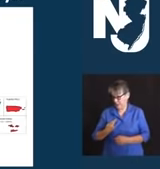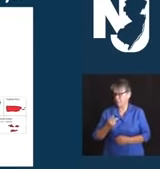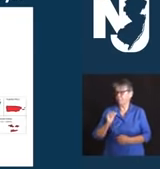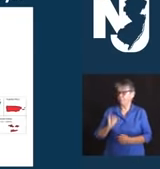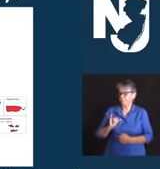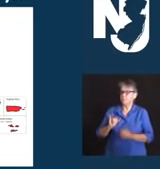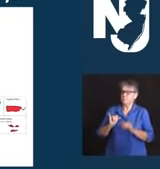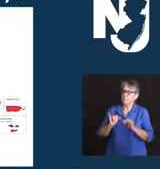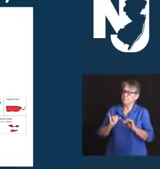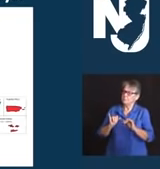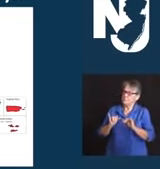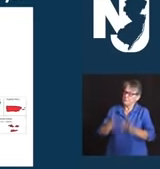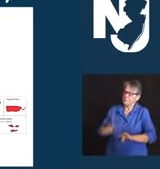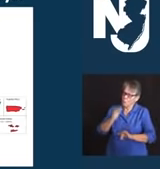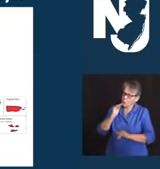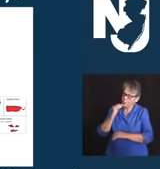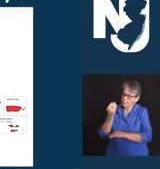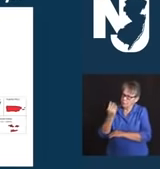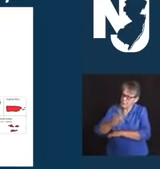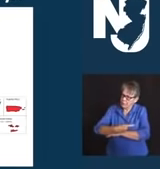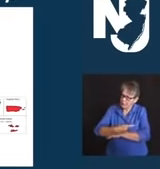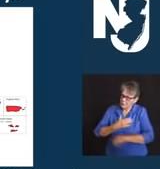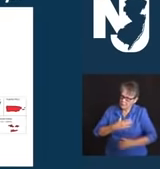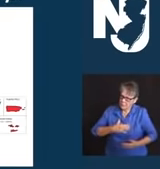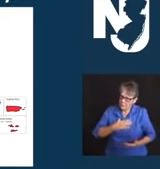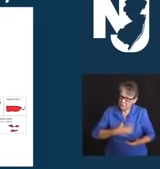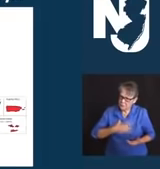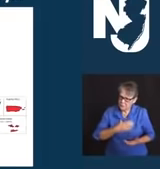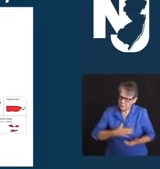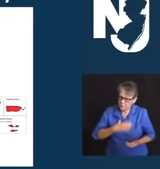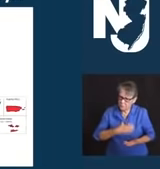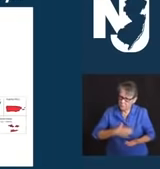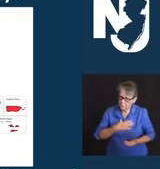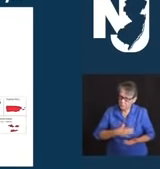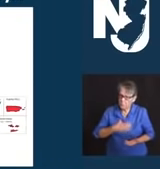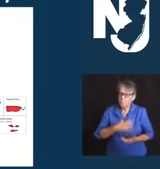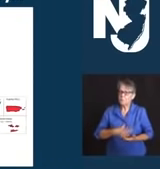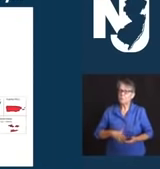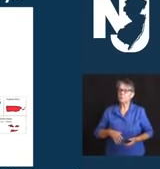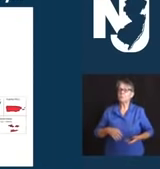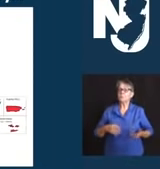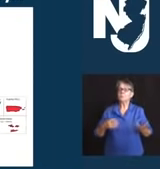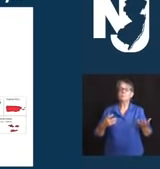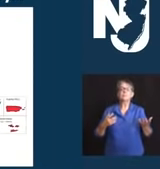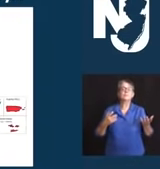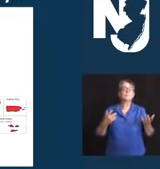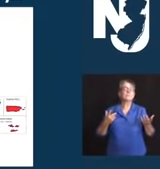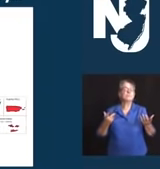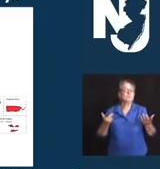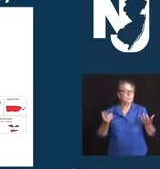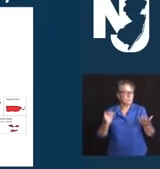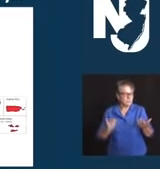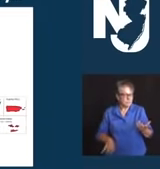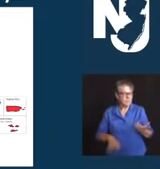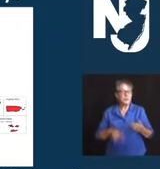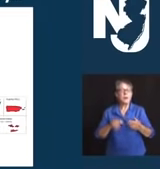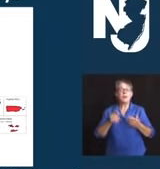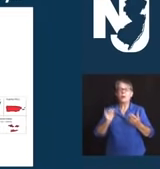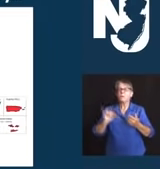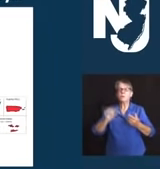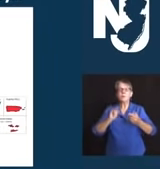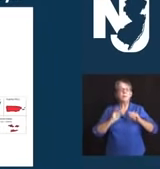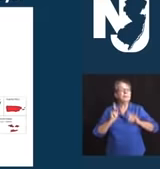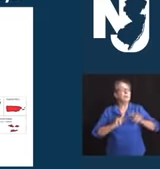that our number one goal is to slow the spread of this virus and save lives. And it's particularly important to remember this, Judy, as we wind down